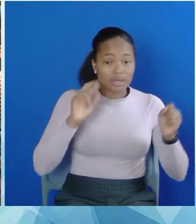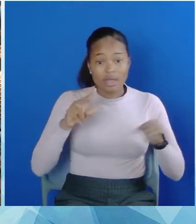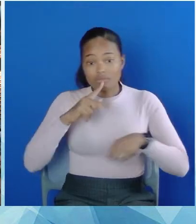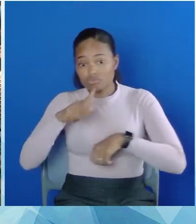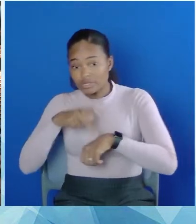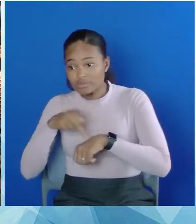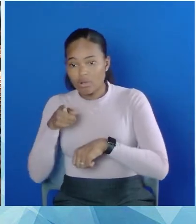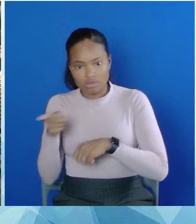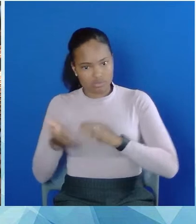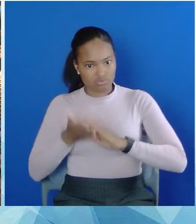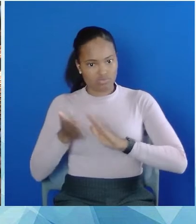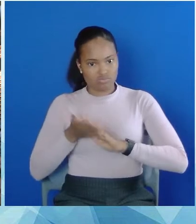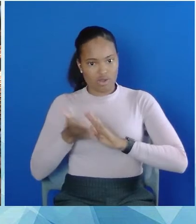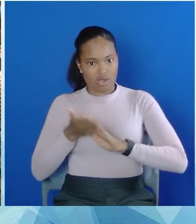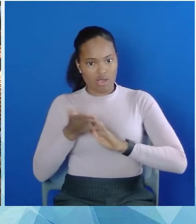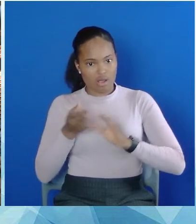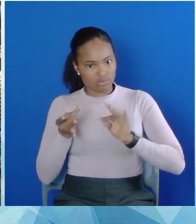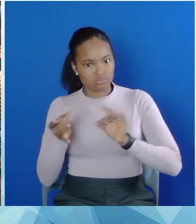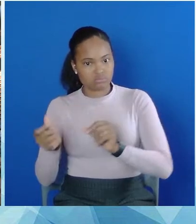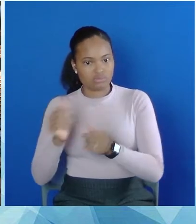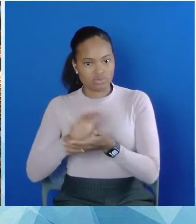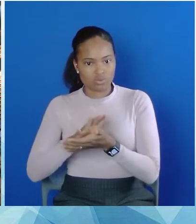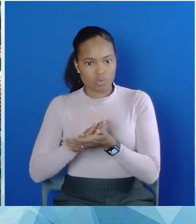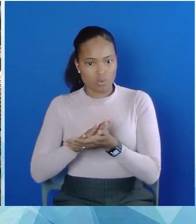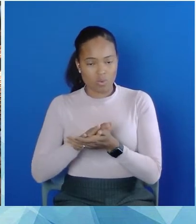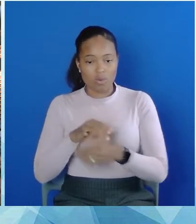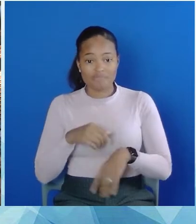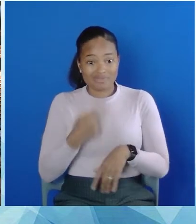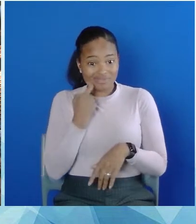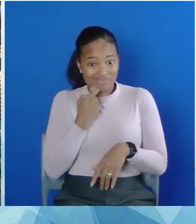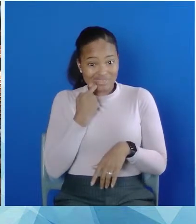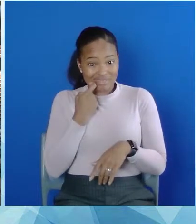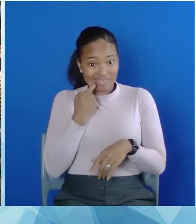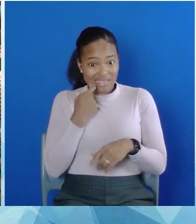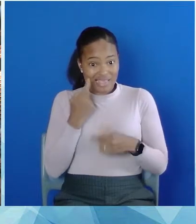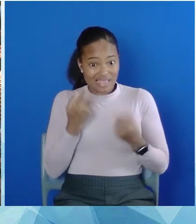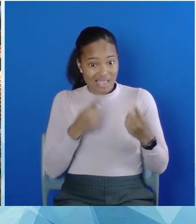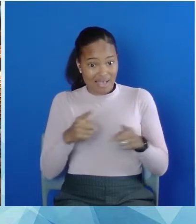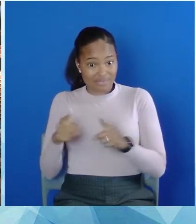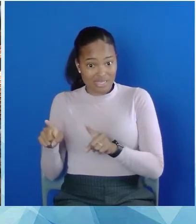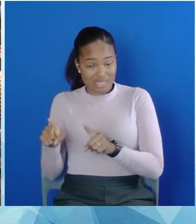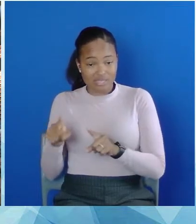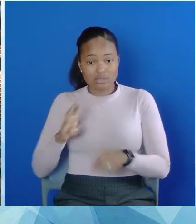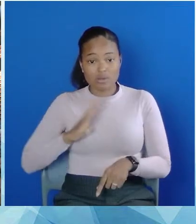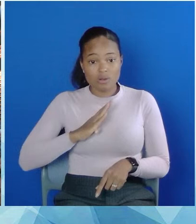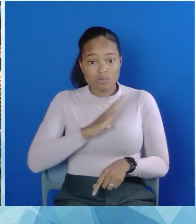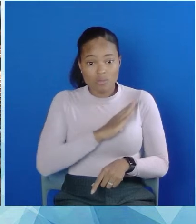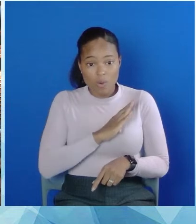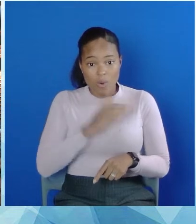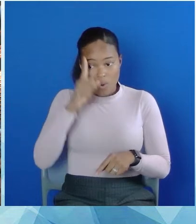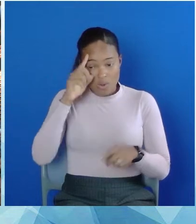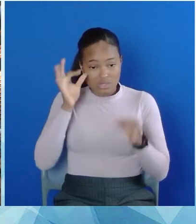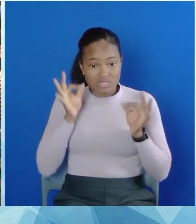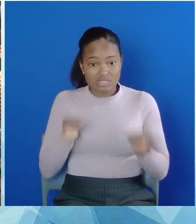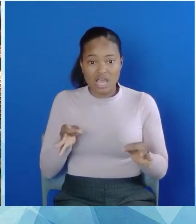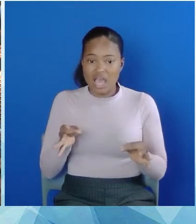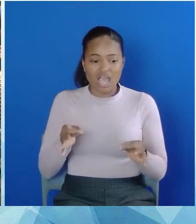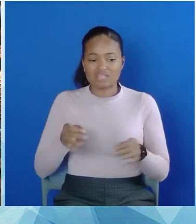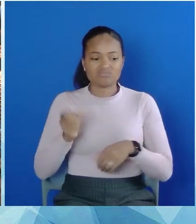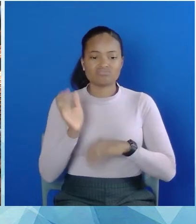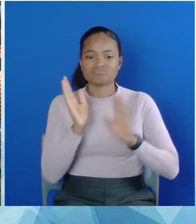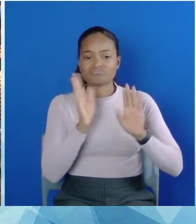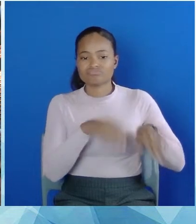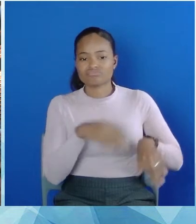Based on the meeting that happened most recently, the board has decided to override recommendations by